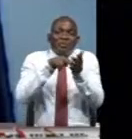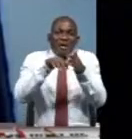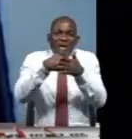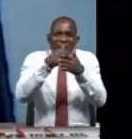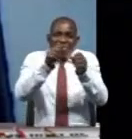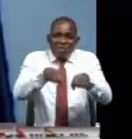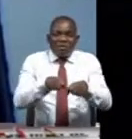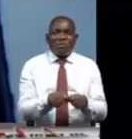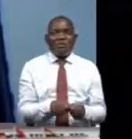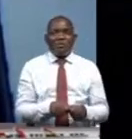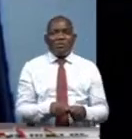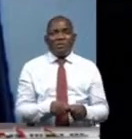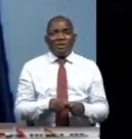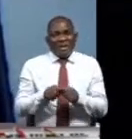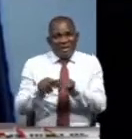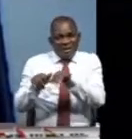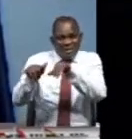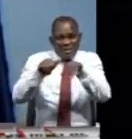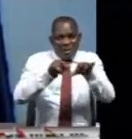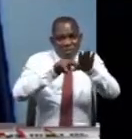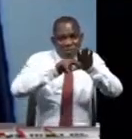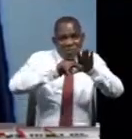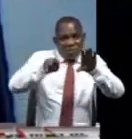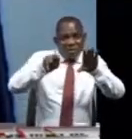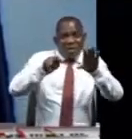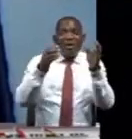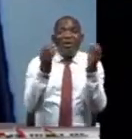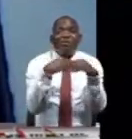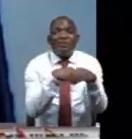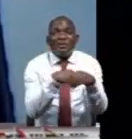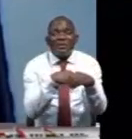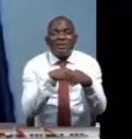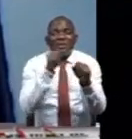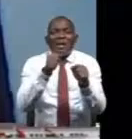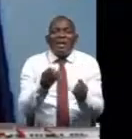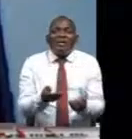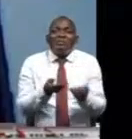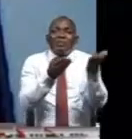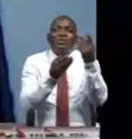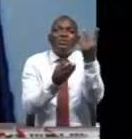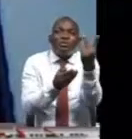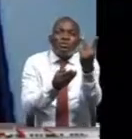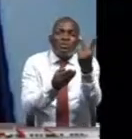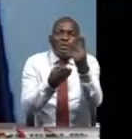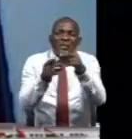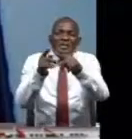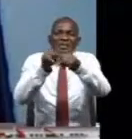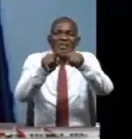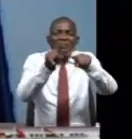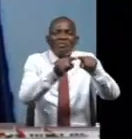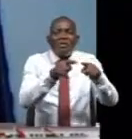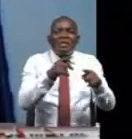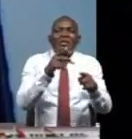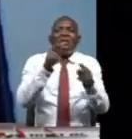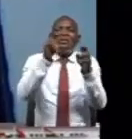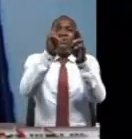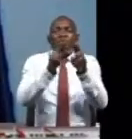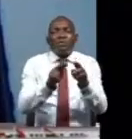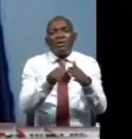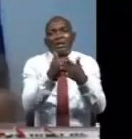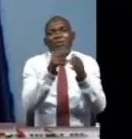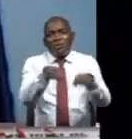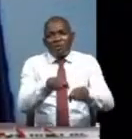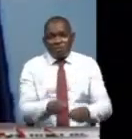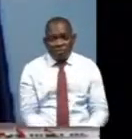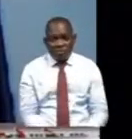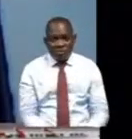possible that the same regional office can submit 2 separate results?